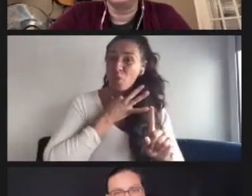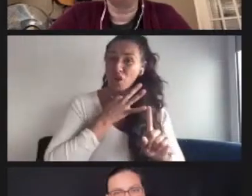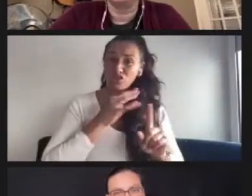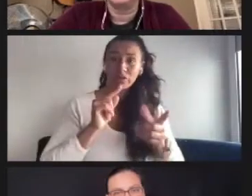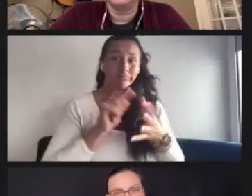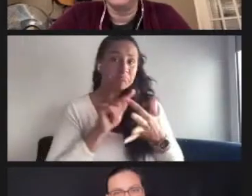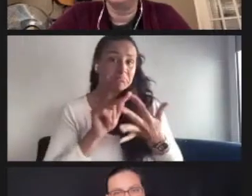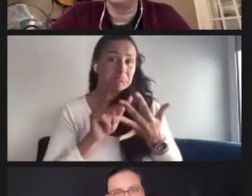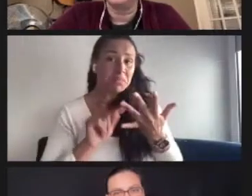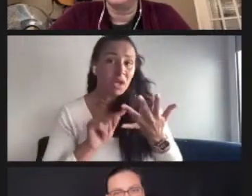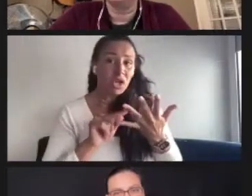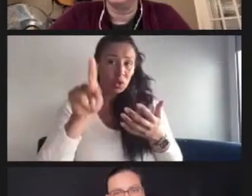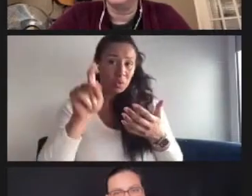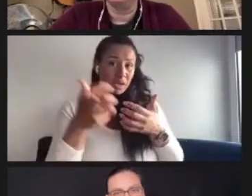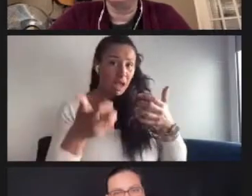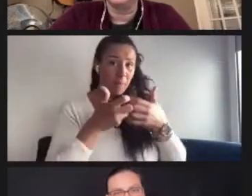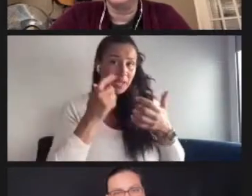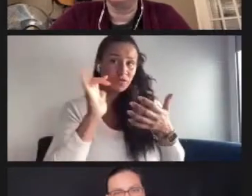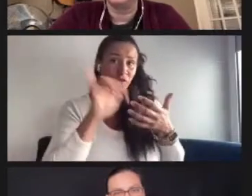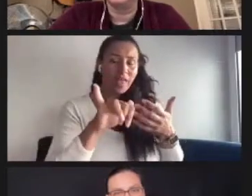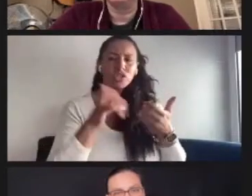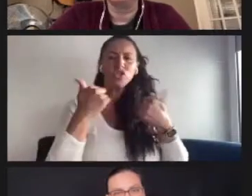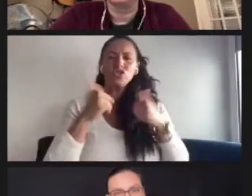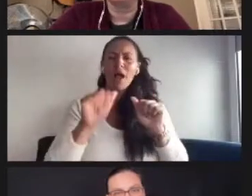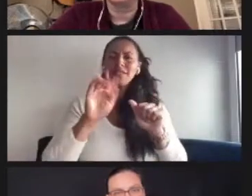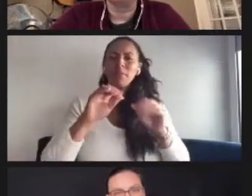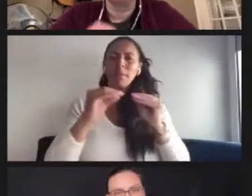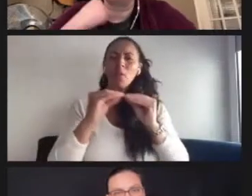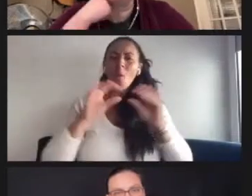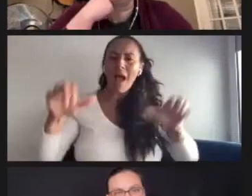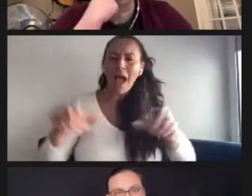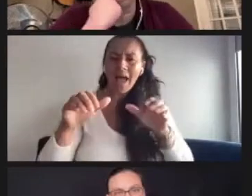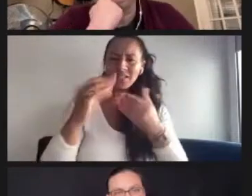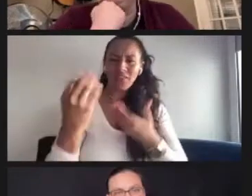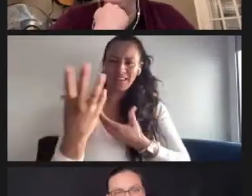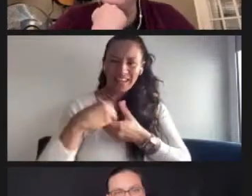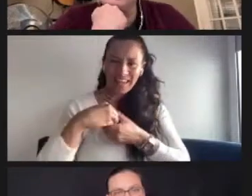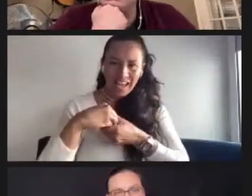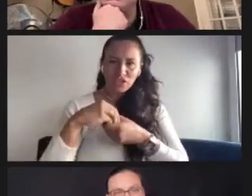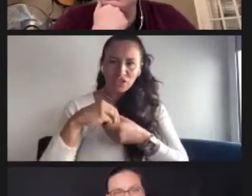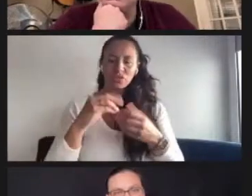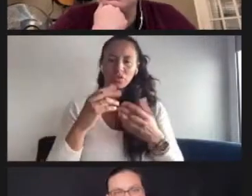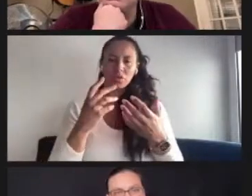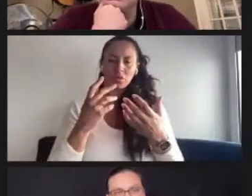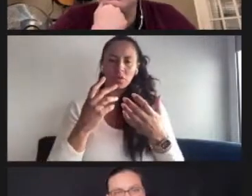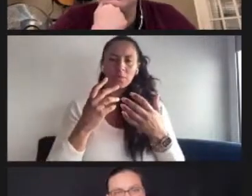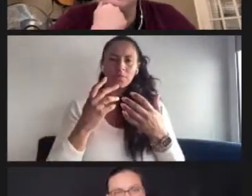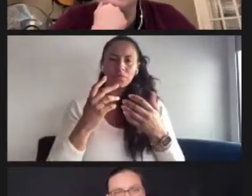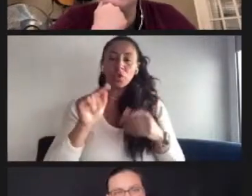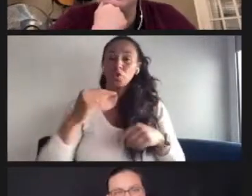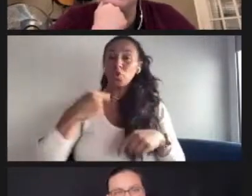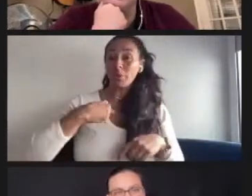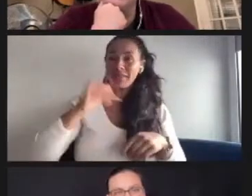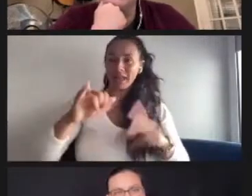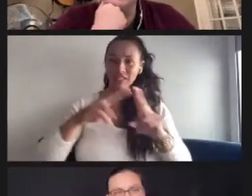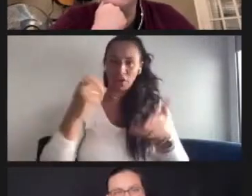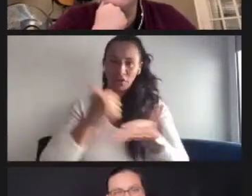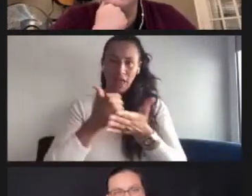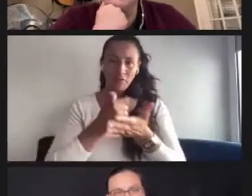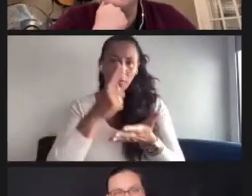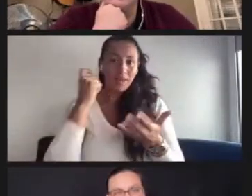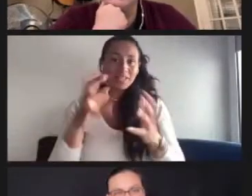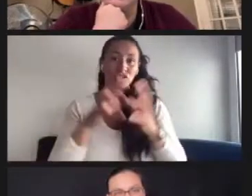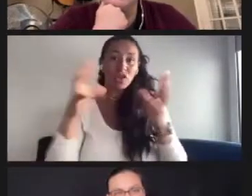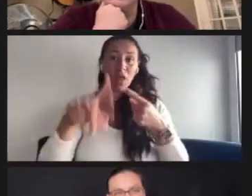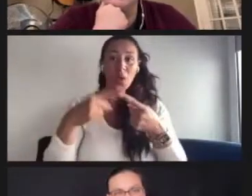for this? And trying to be more active and engaged. Um, to me, that's really helpful, because there's a lot when I'm starting a new